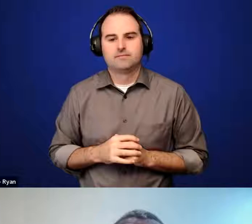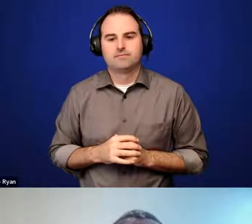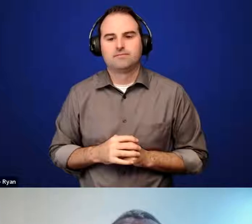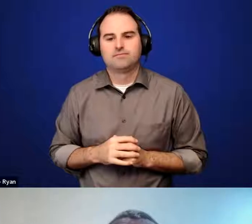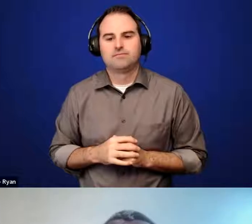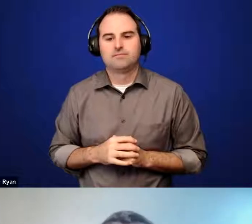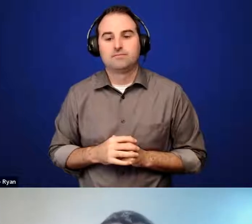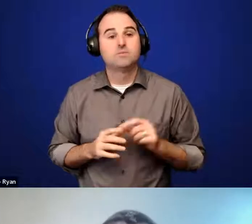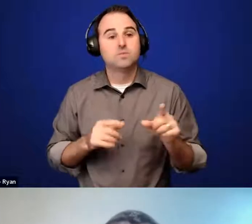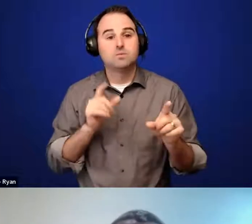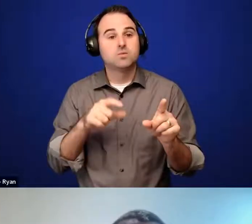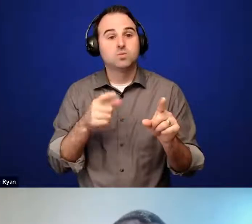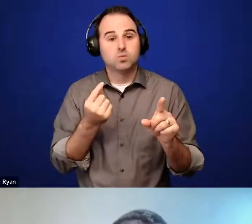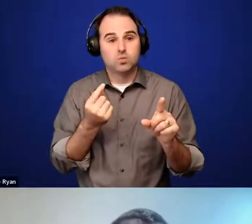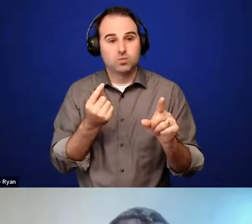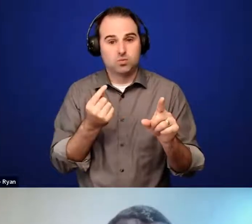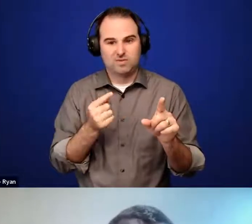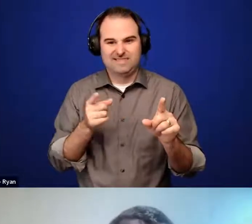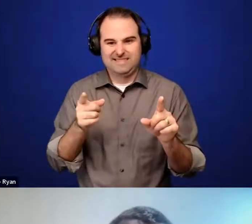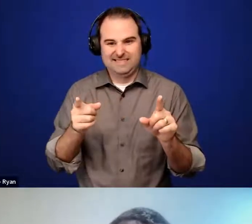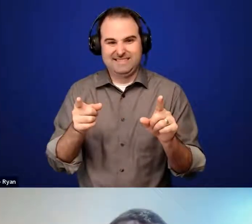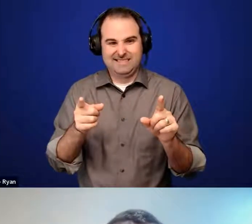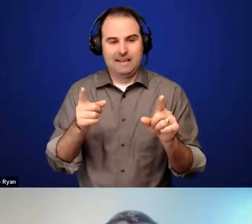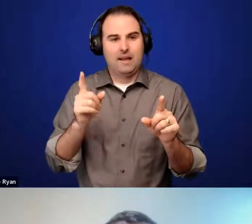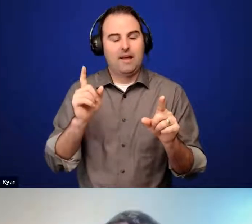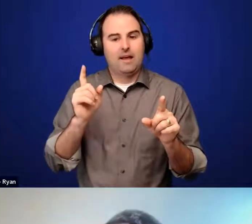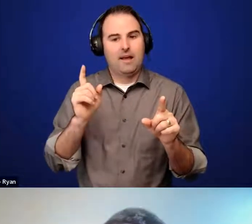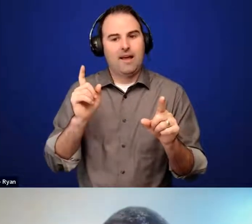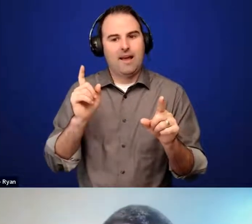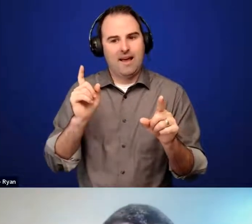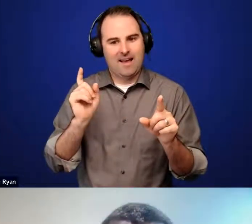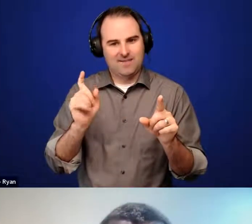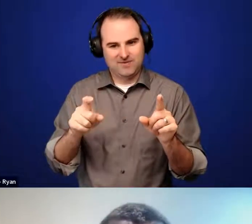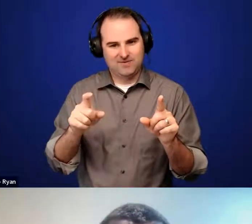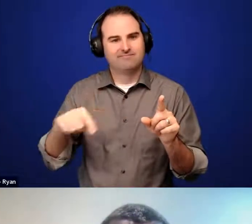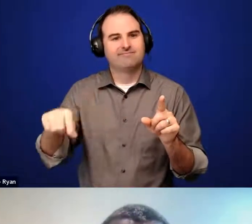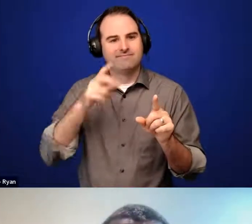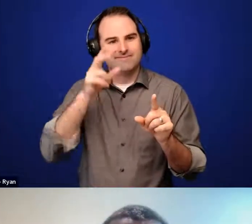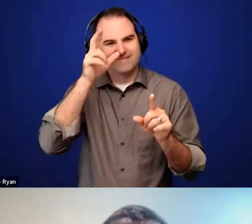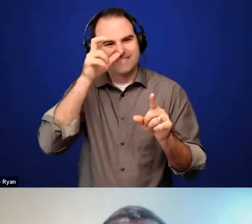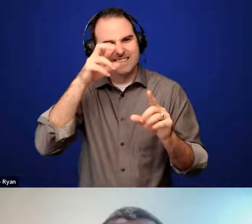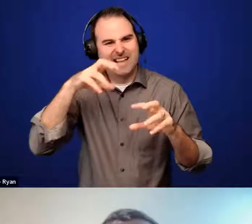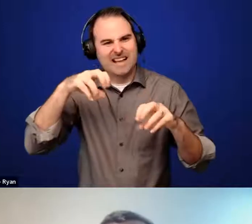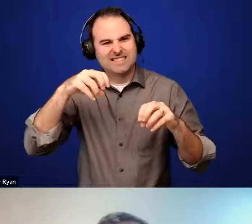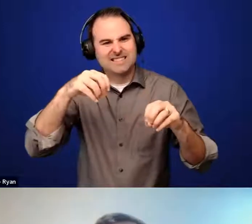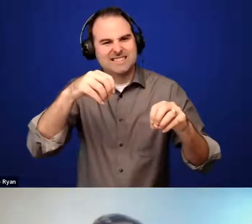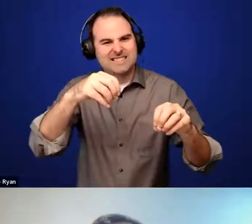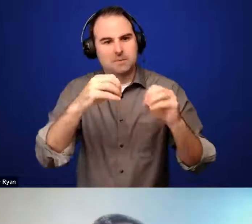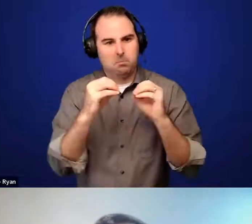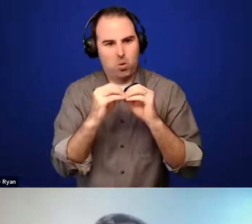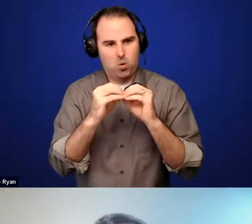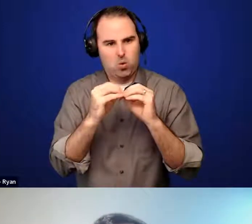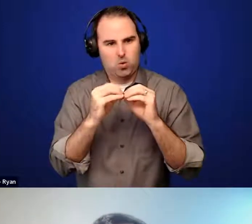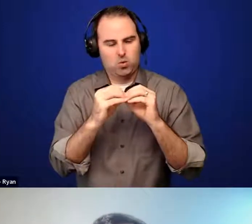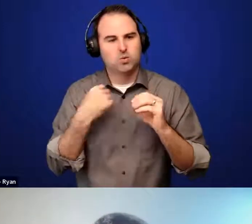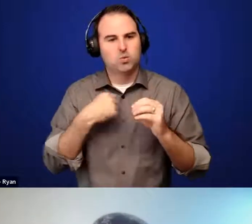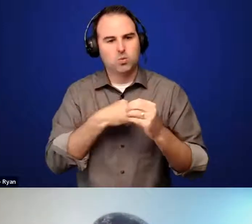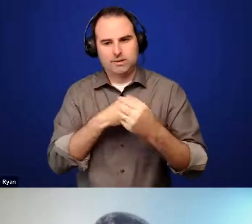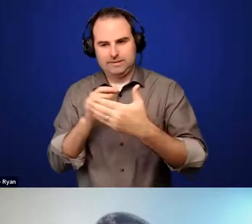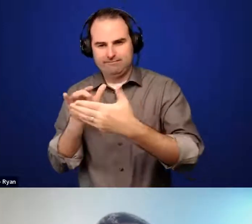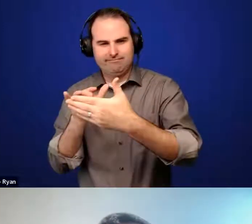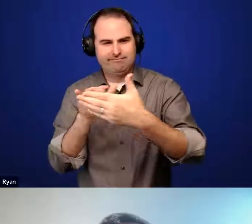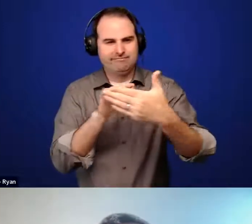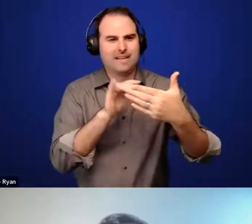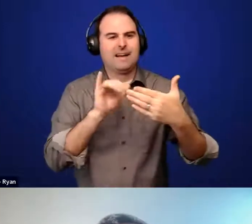it need to feed more. These are some of the very basic finding that we have realized. And one of our